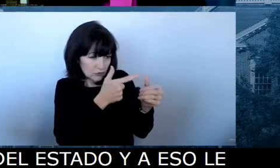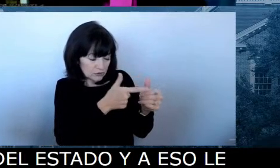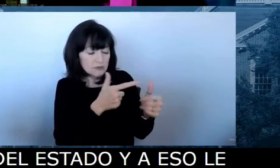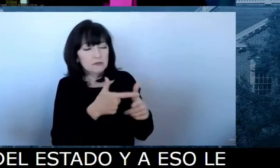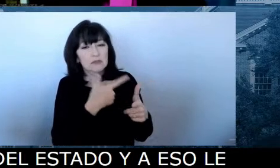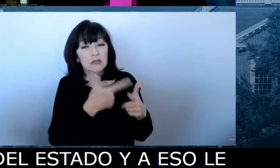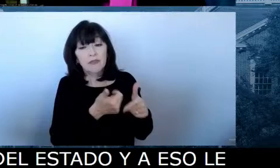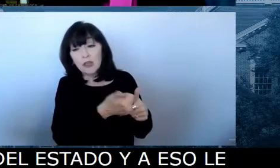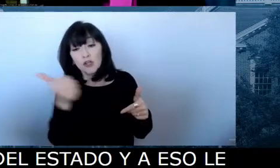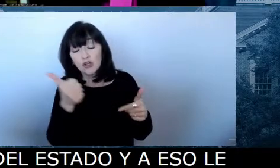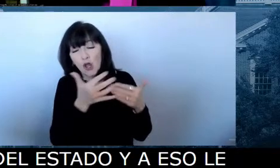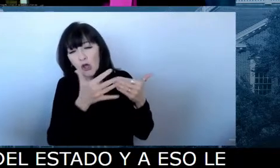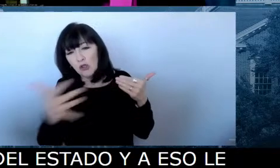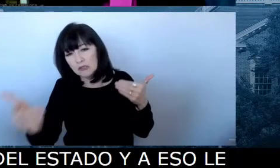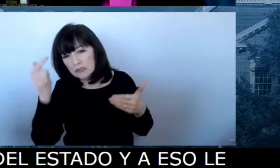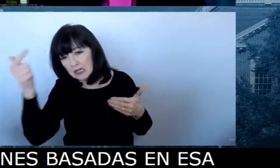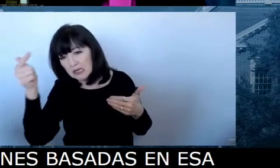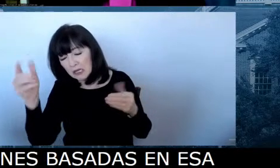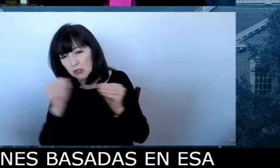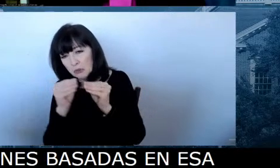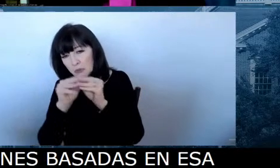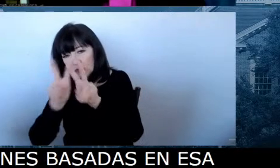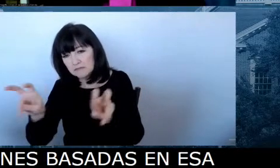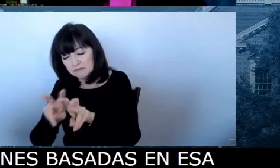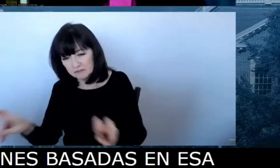All right, thank you. Thanks, Tim.